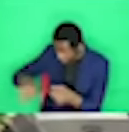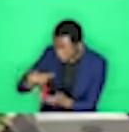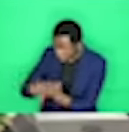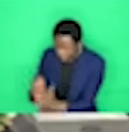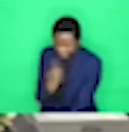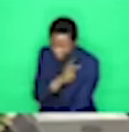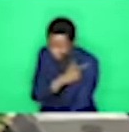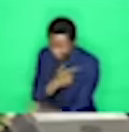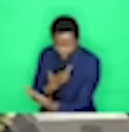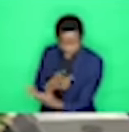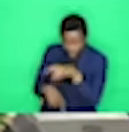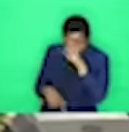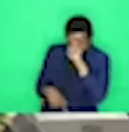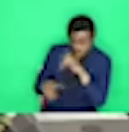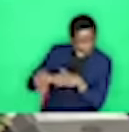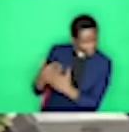But